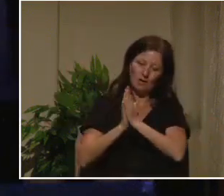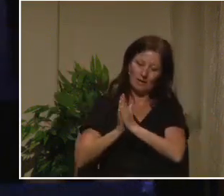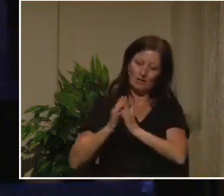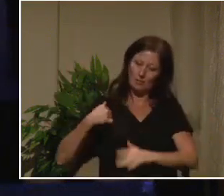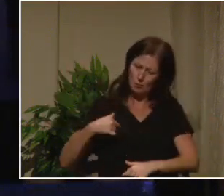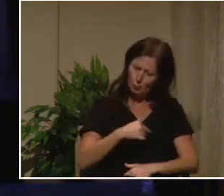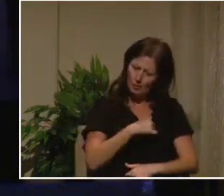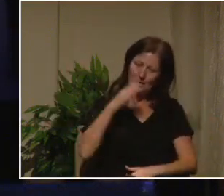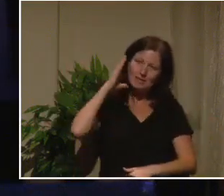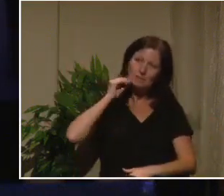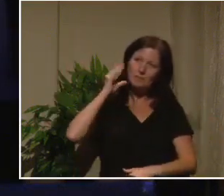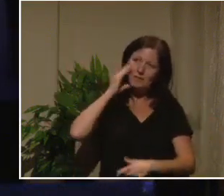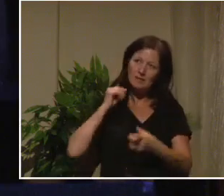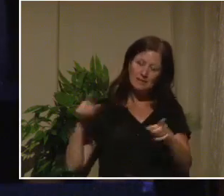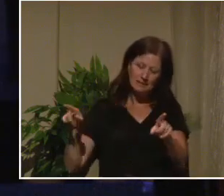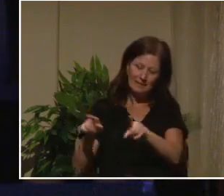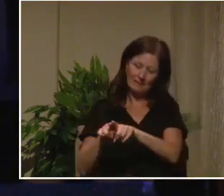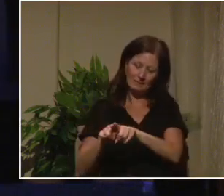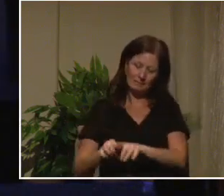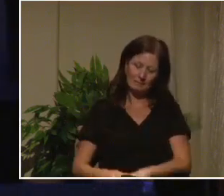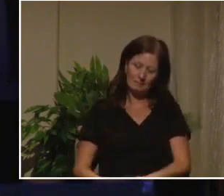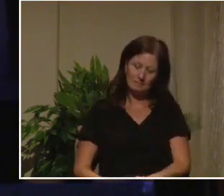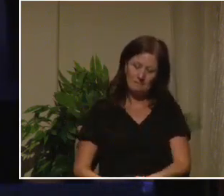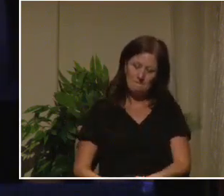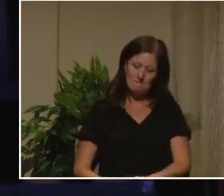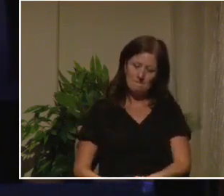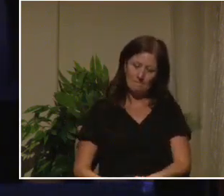so that we can live in the joy and the peace